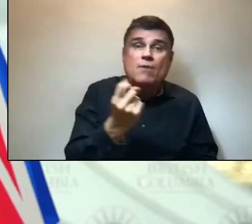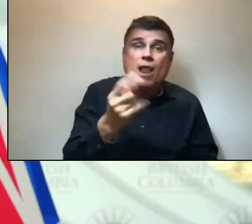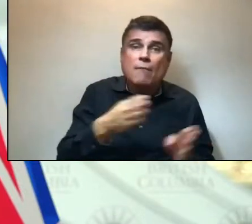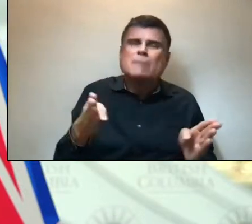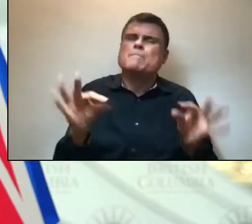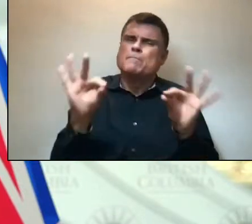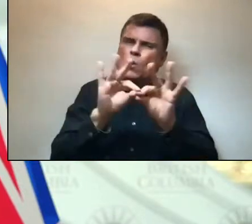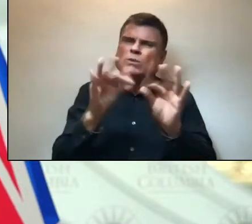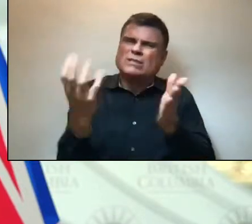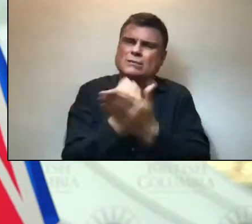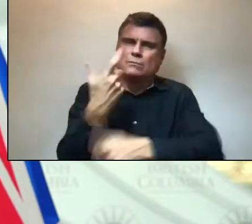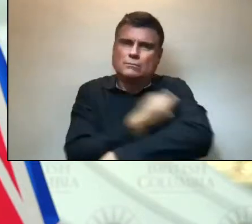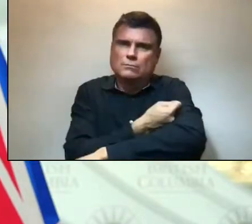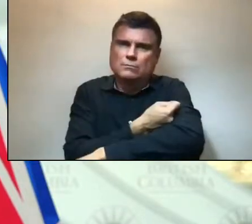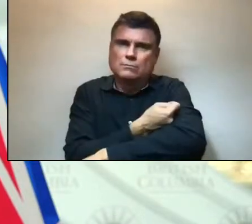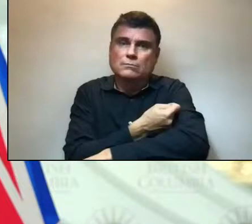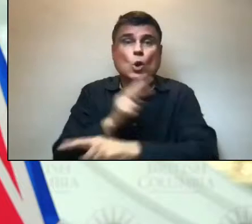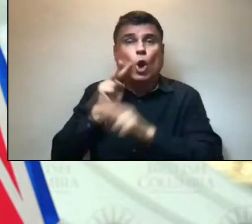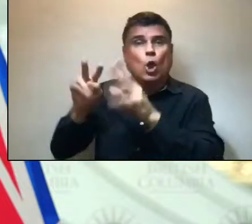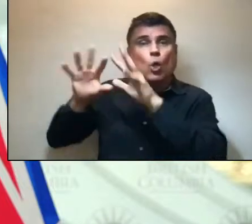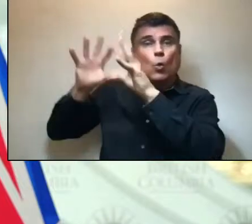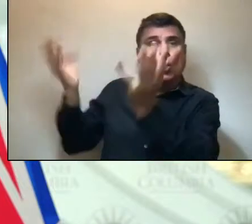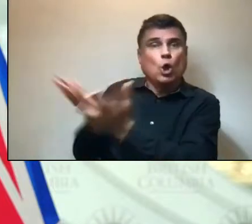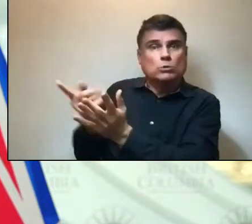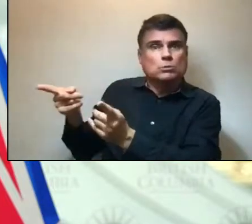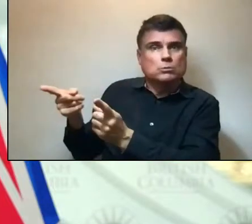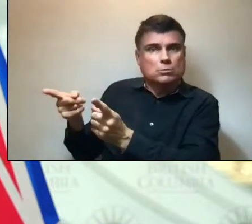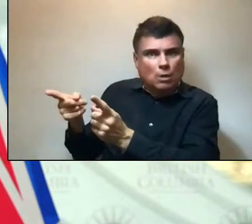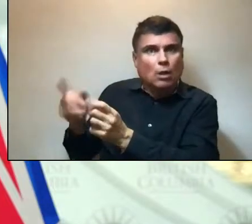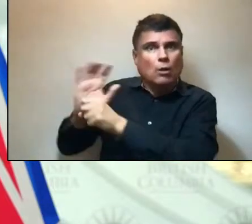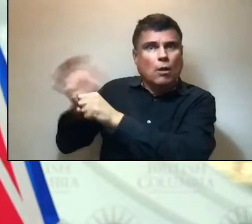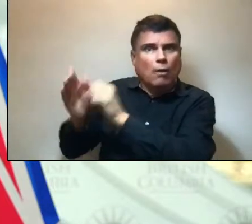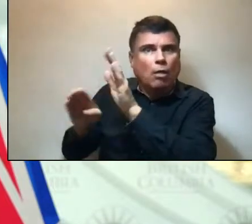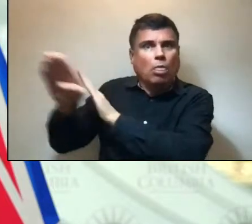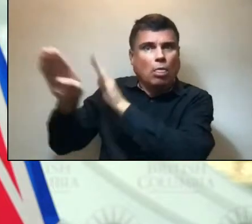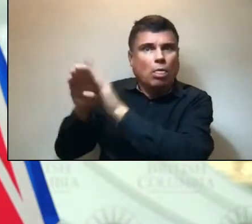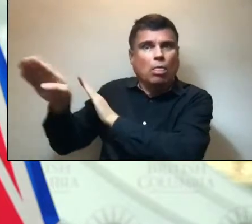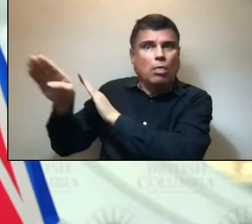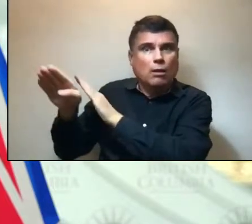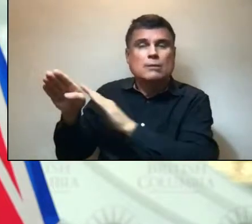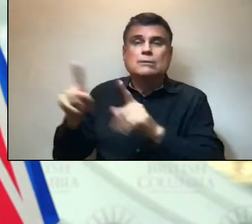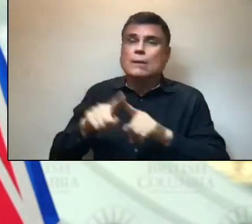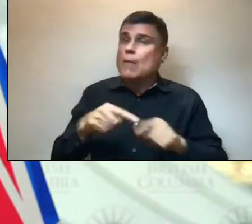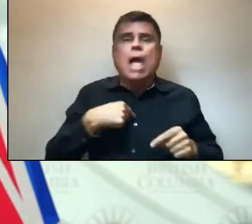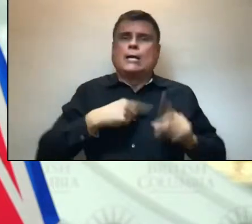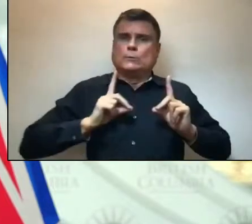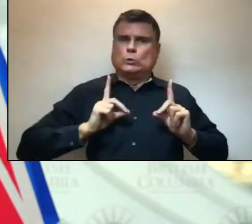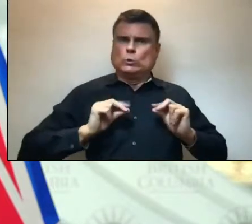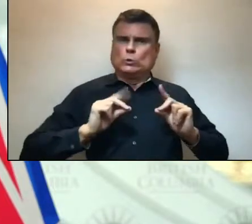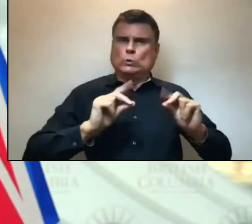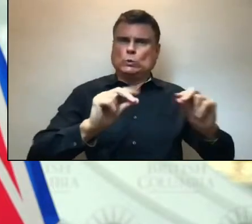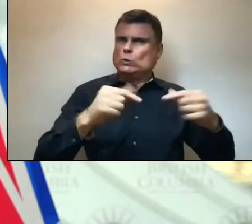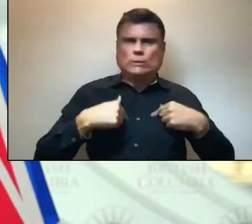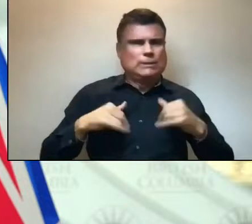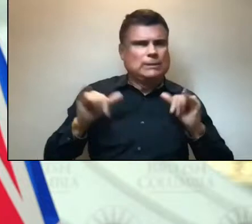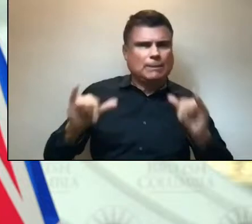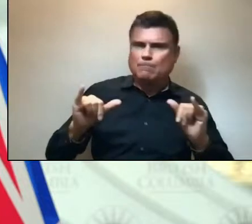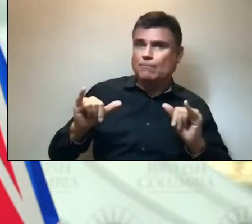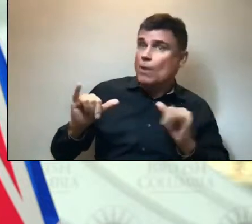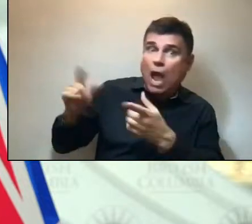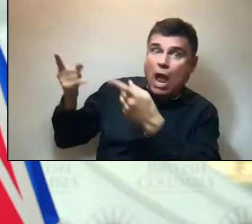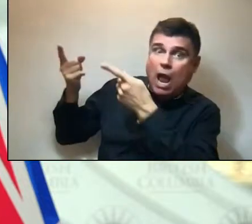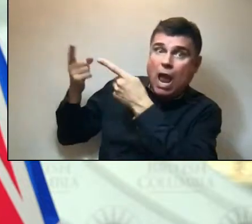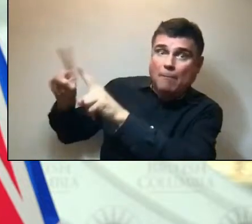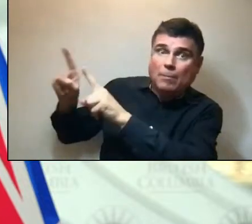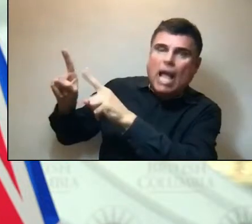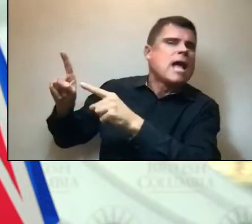us locally have always provoked the same response from British Columbians and from all of us. We do not give up. Not in the